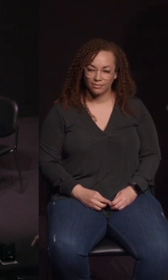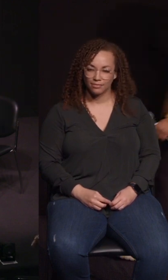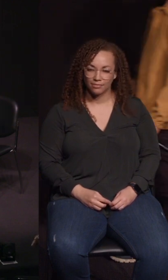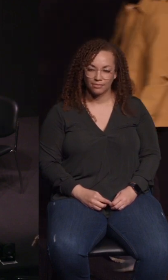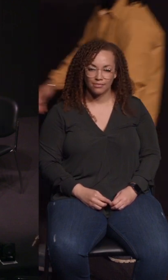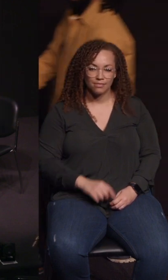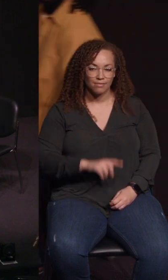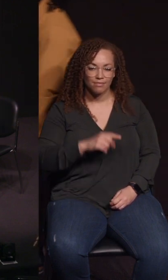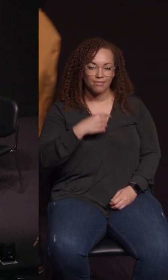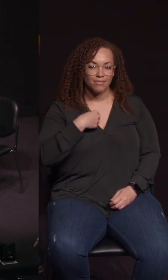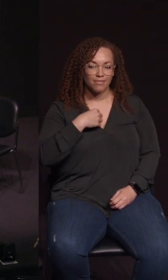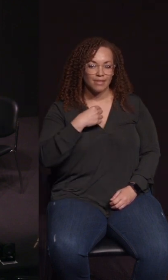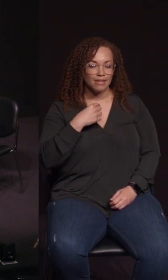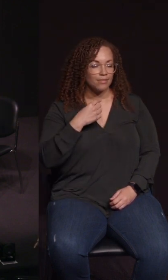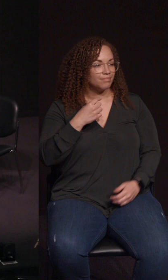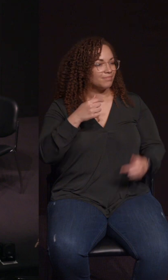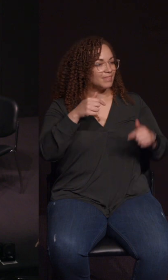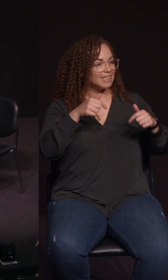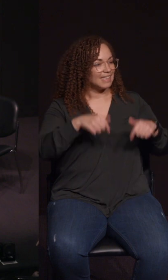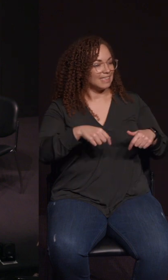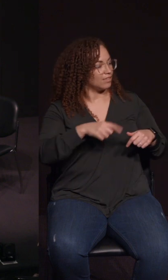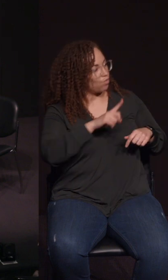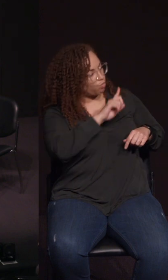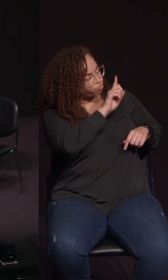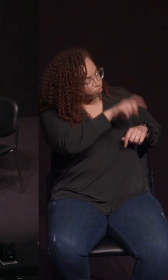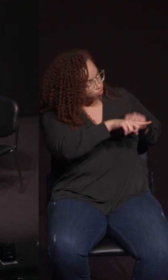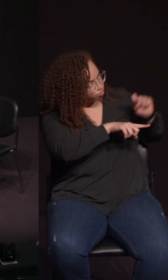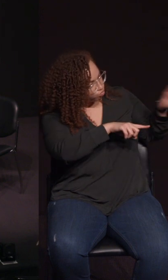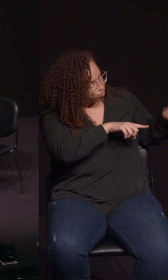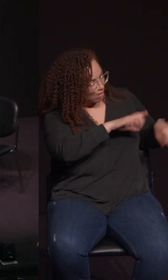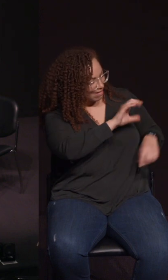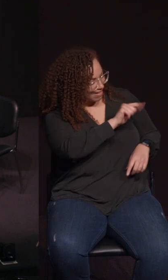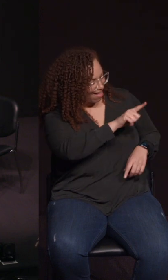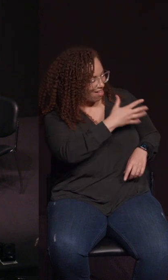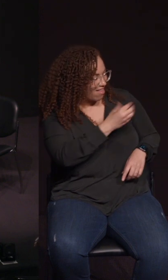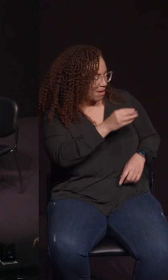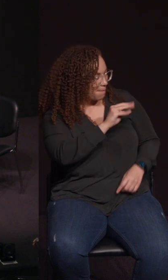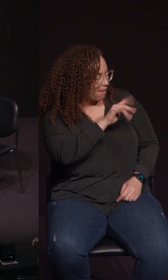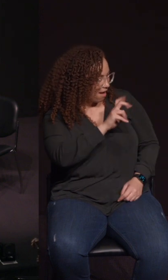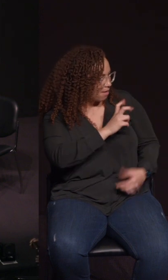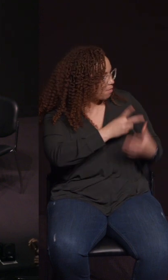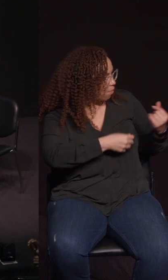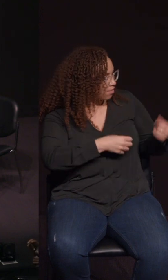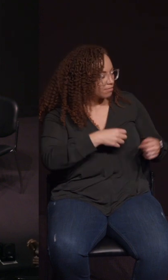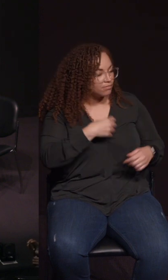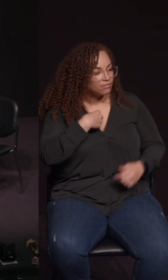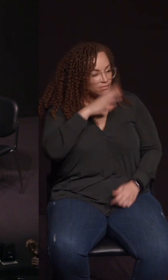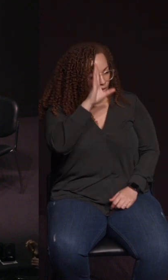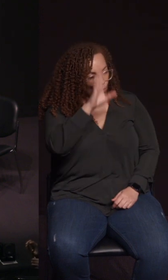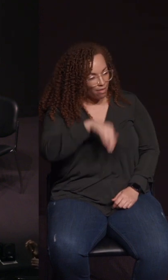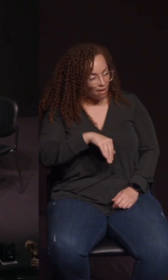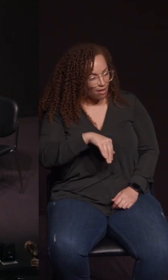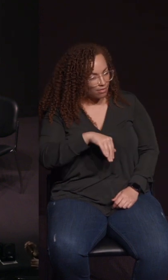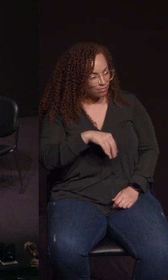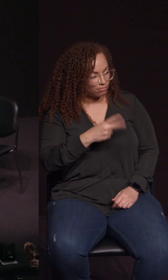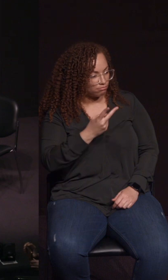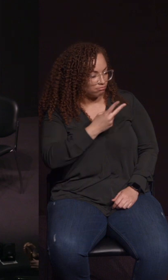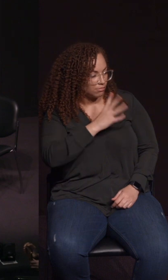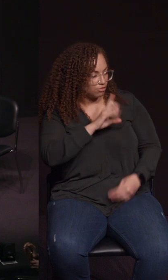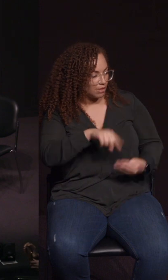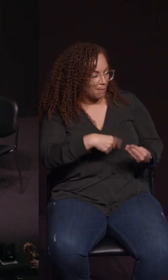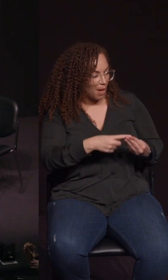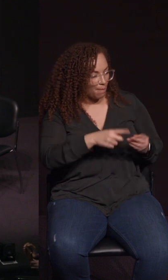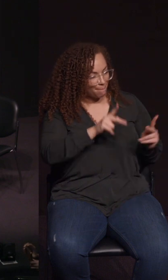I just wanted to, this is for Cal and Mike, but I know you talked about people coming